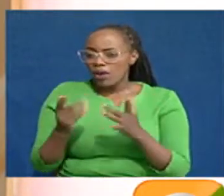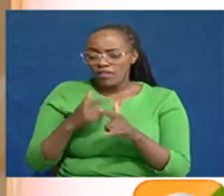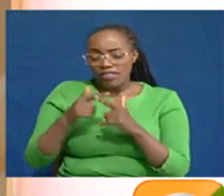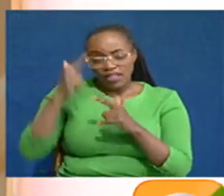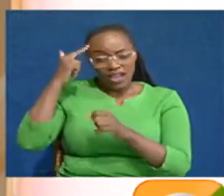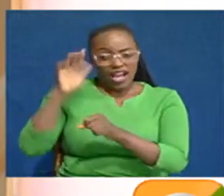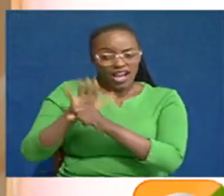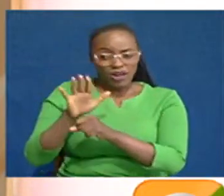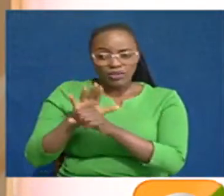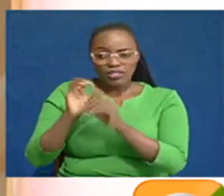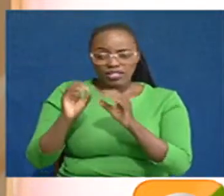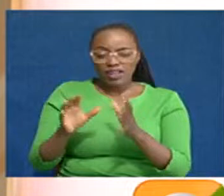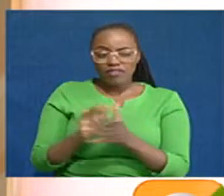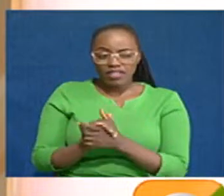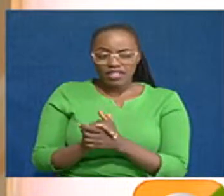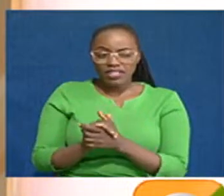much.